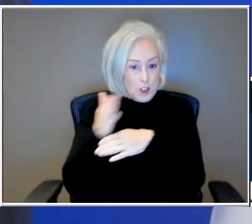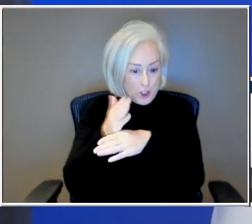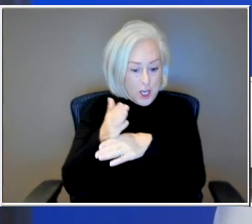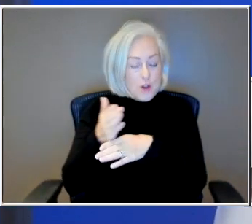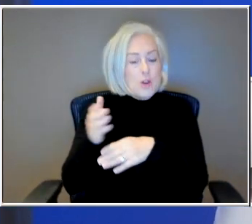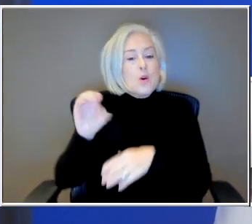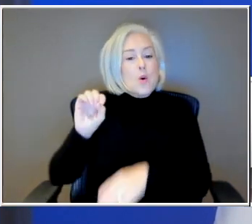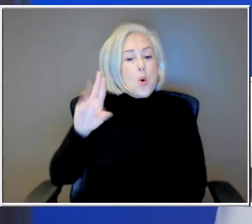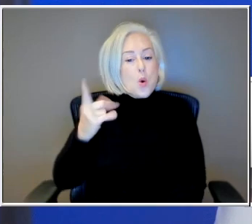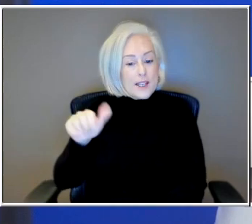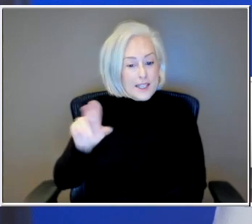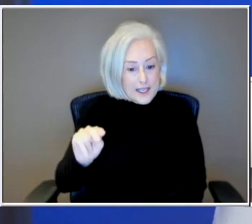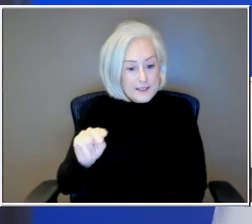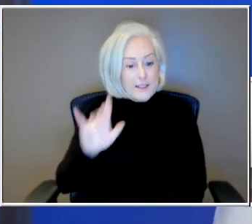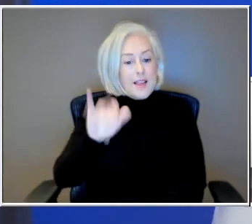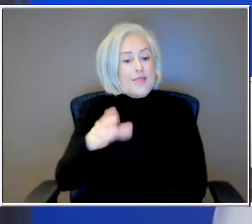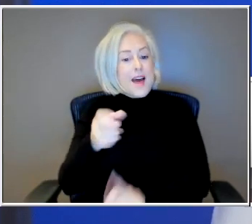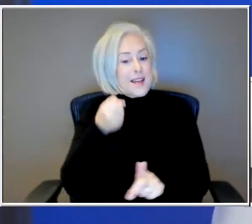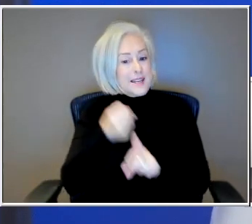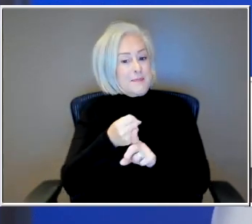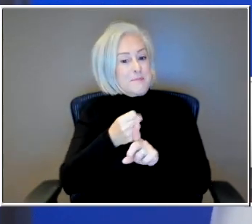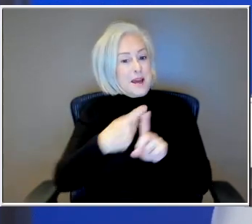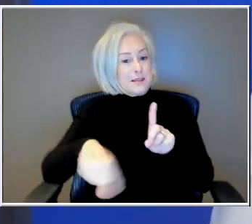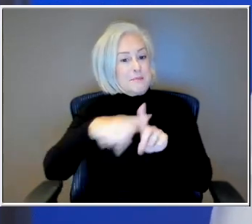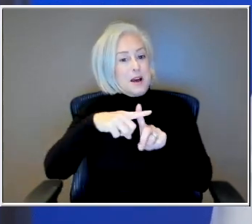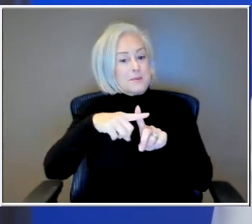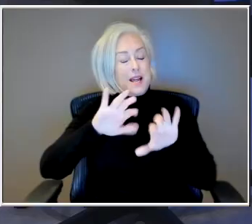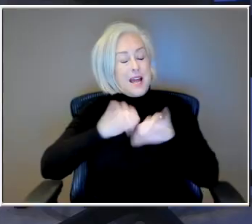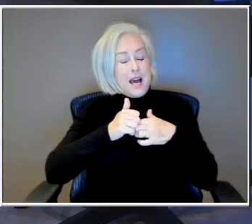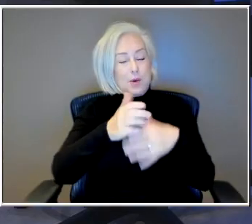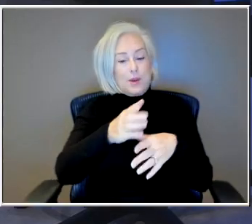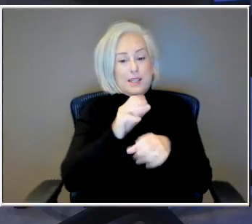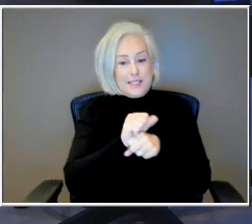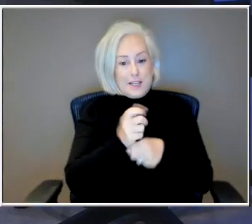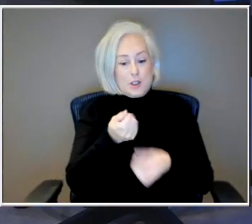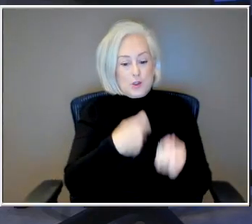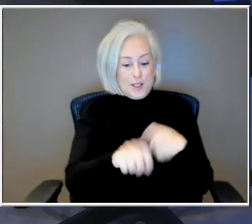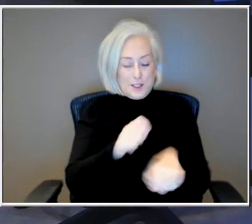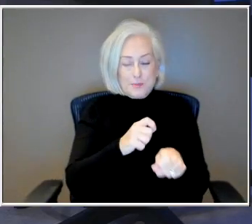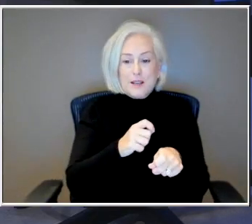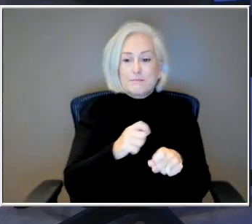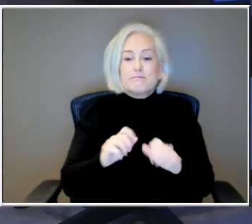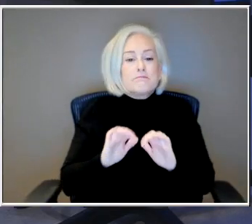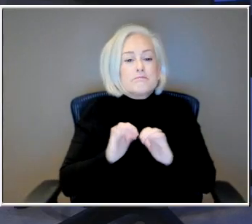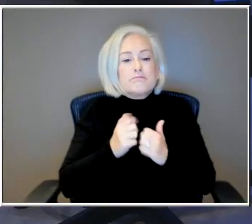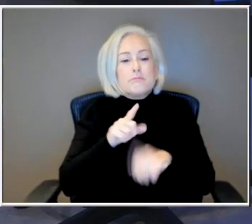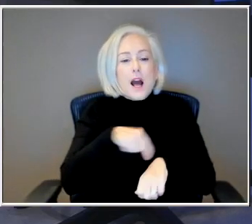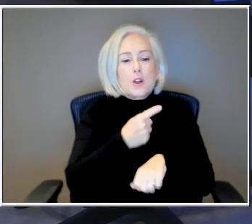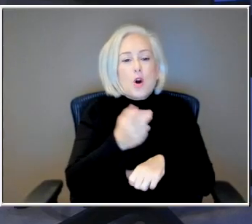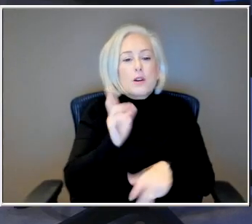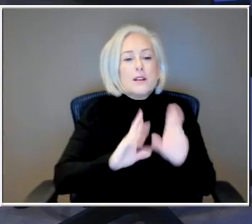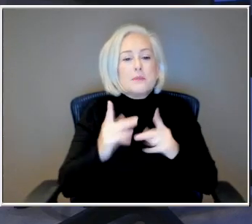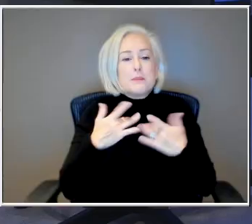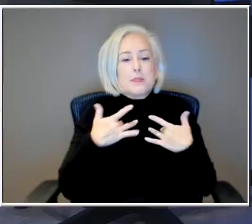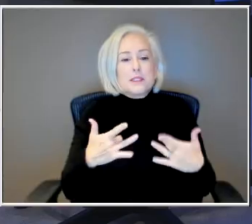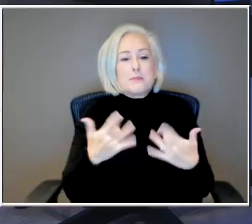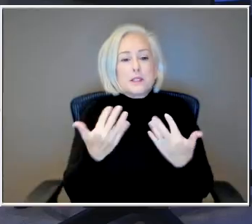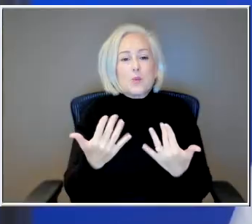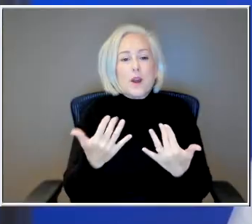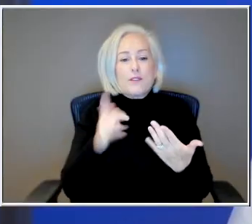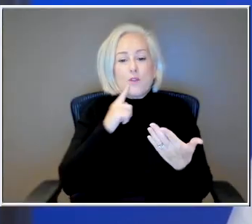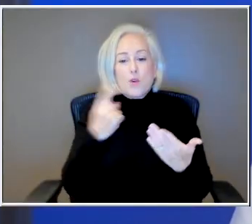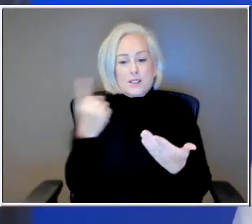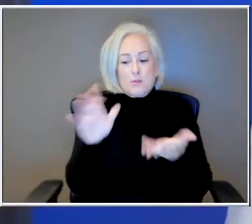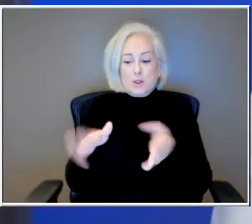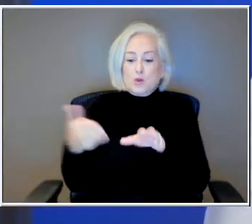in the Kansas City metro area have been able to access transplant. So how long are people typically waiting for a deceased liver? That's a great question. So what's